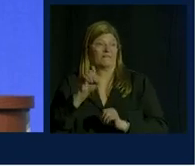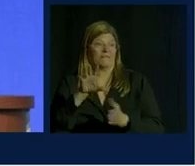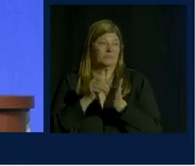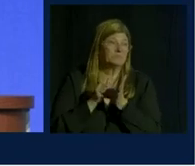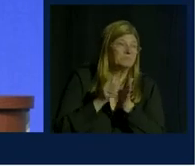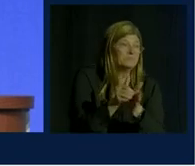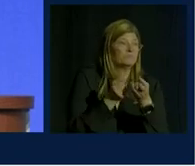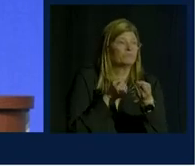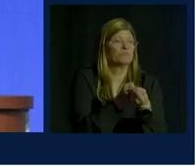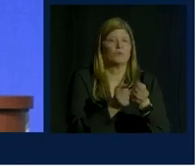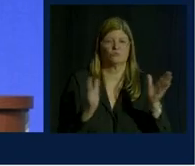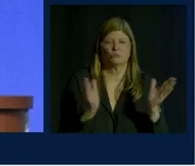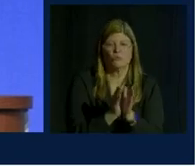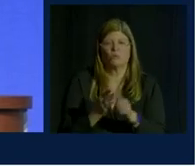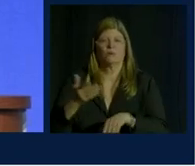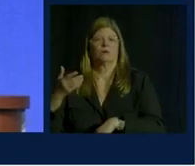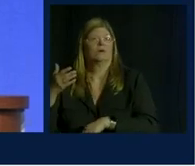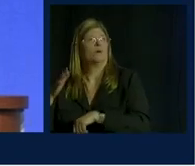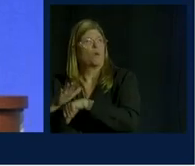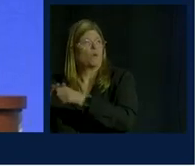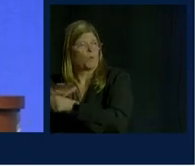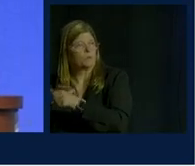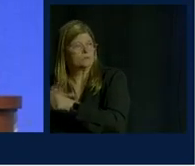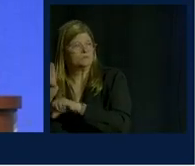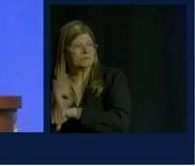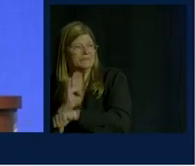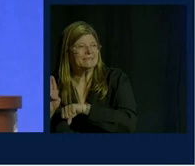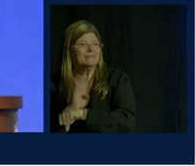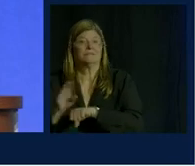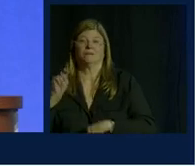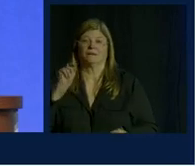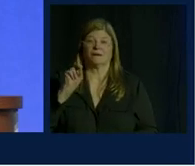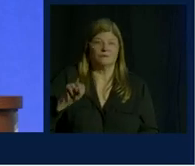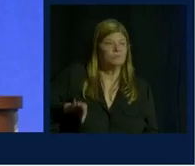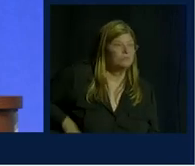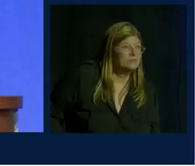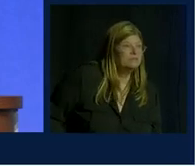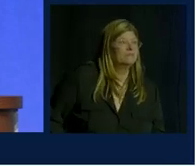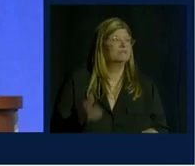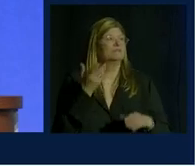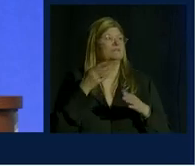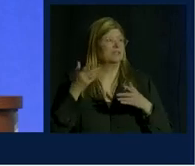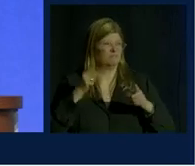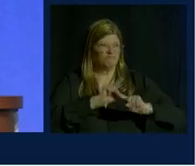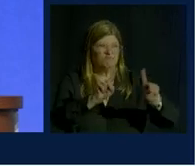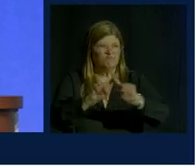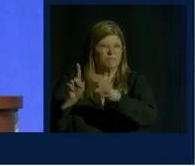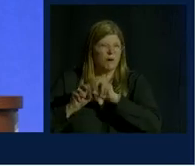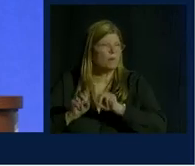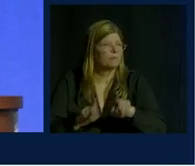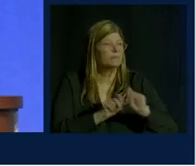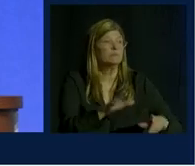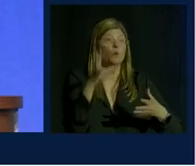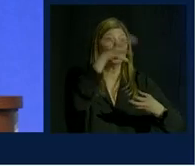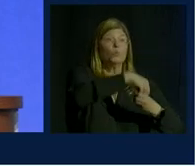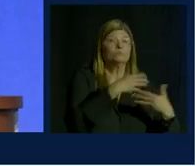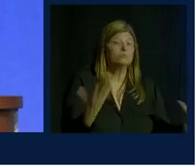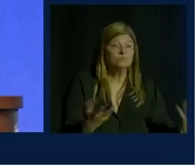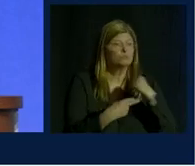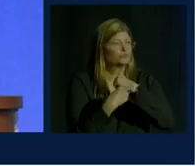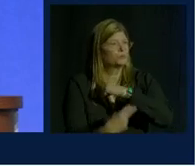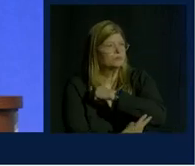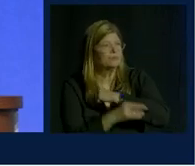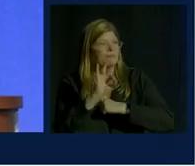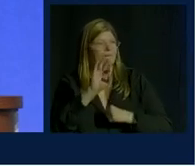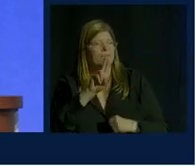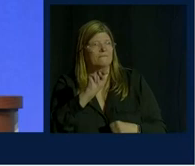support small and local businesses and nonprofits through various funding opportunities, including the Bridge Fund, the